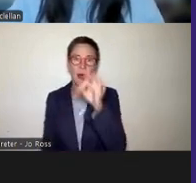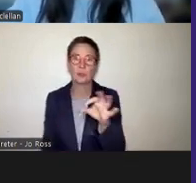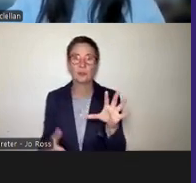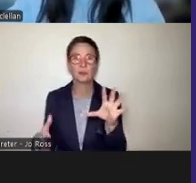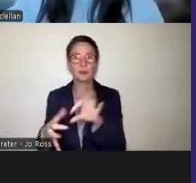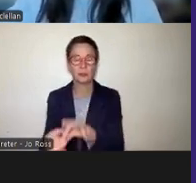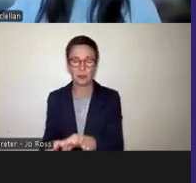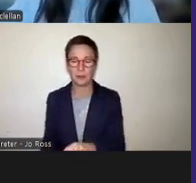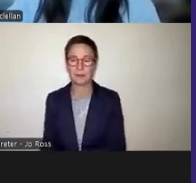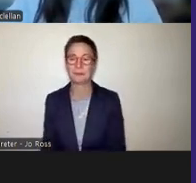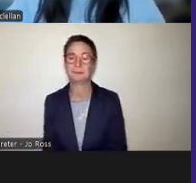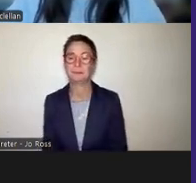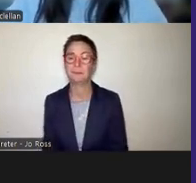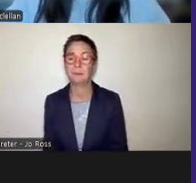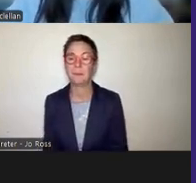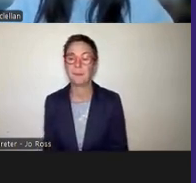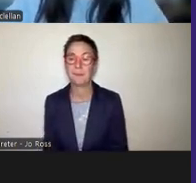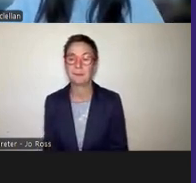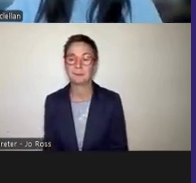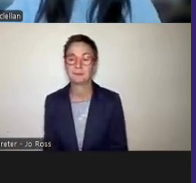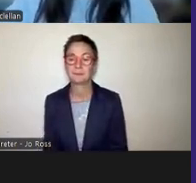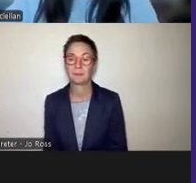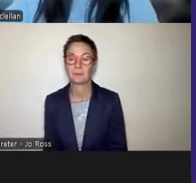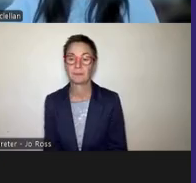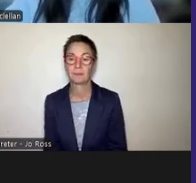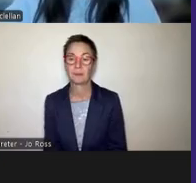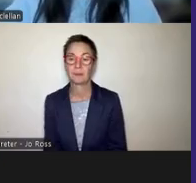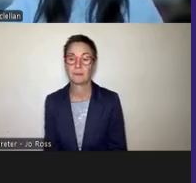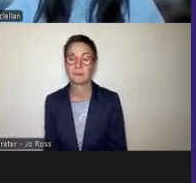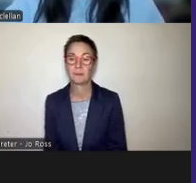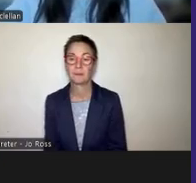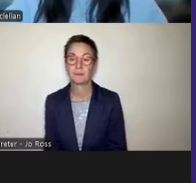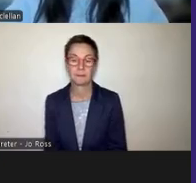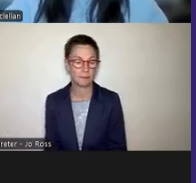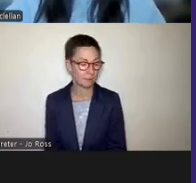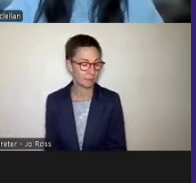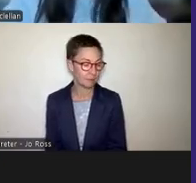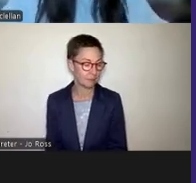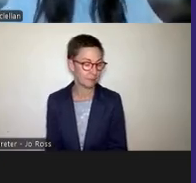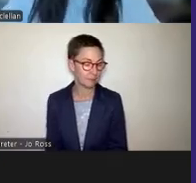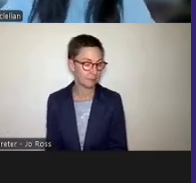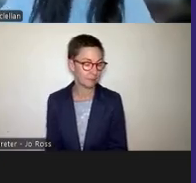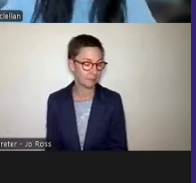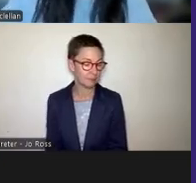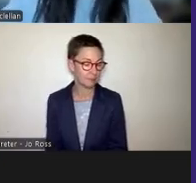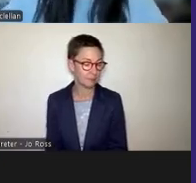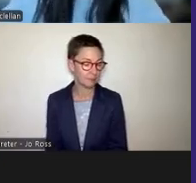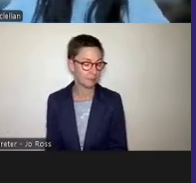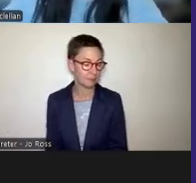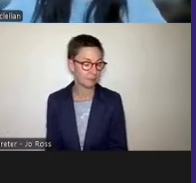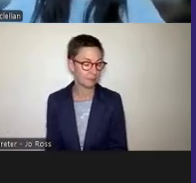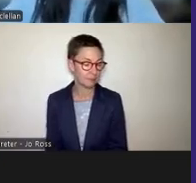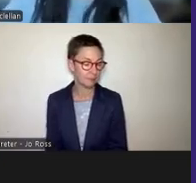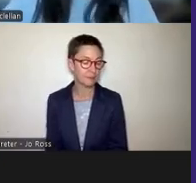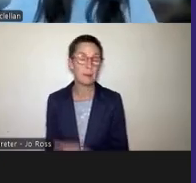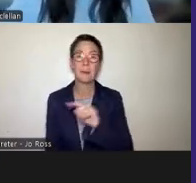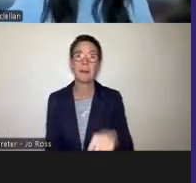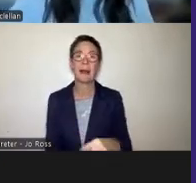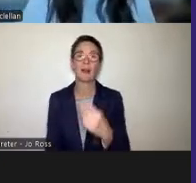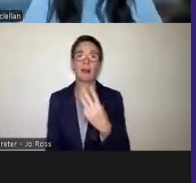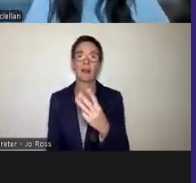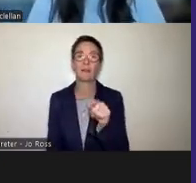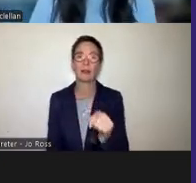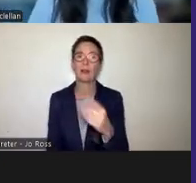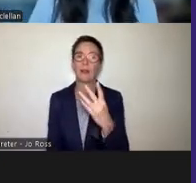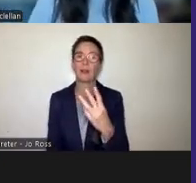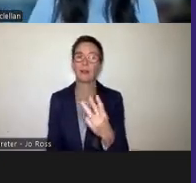shortly. And so also come back possibly at 3:35. Perfect,